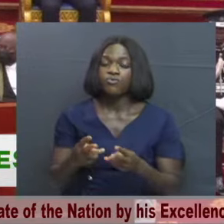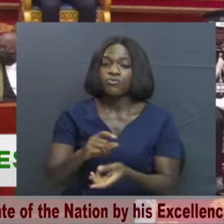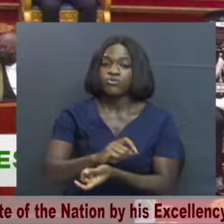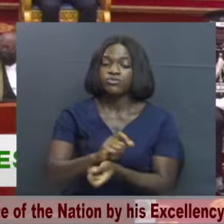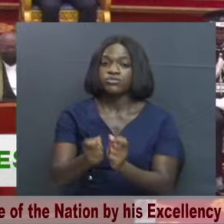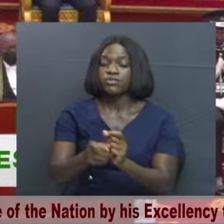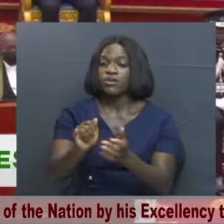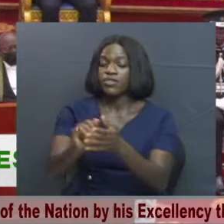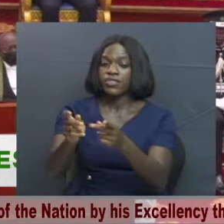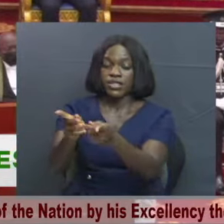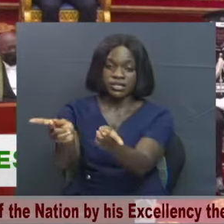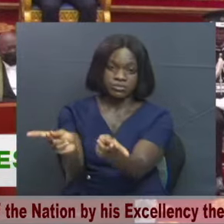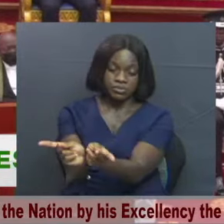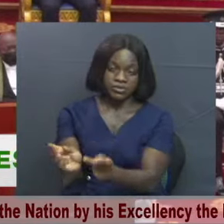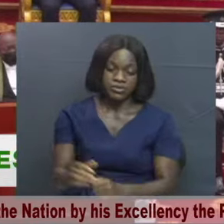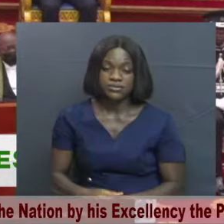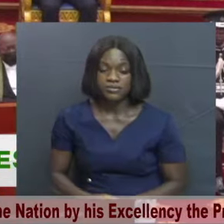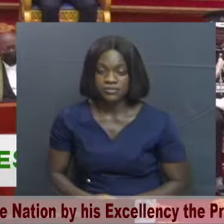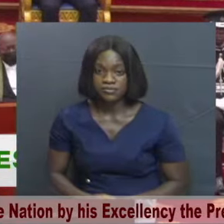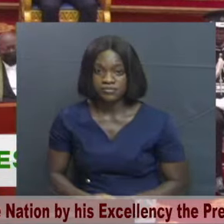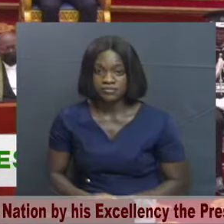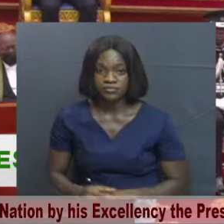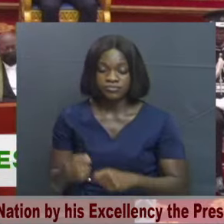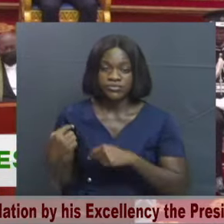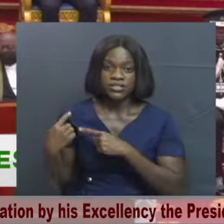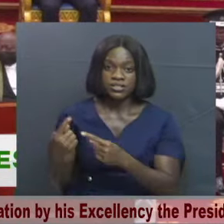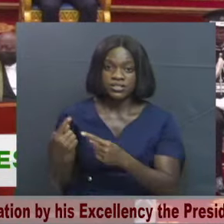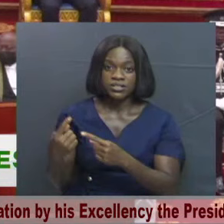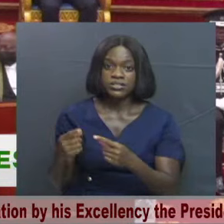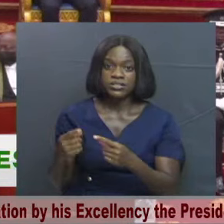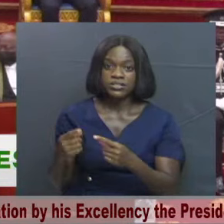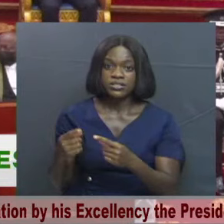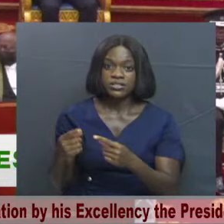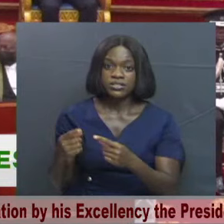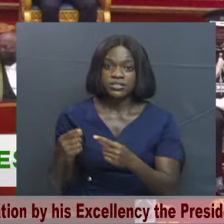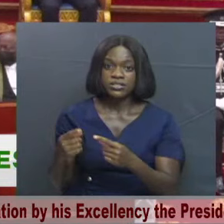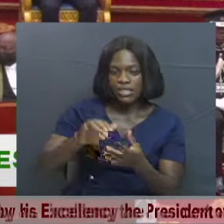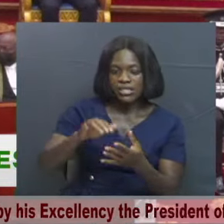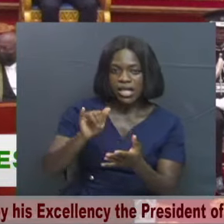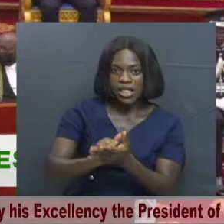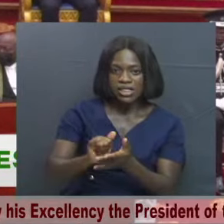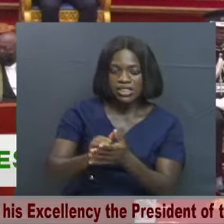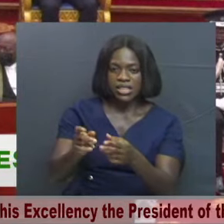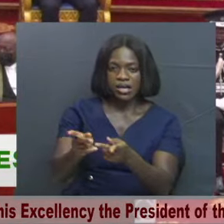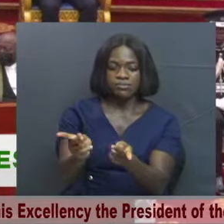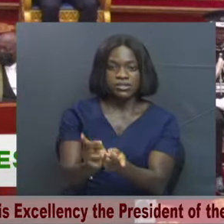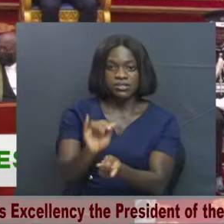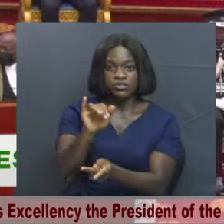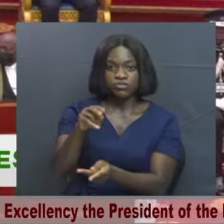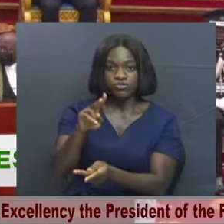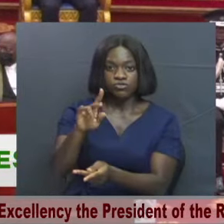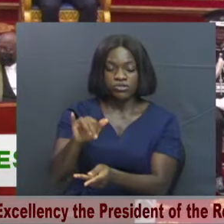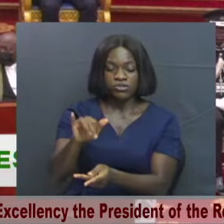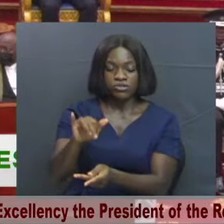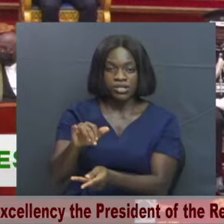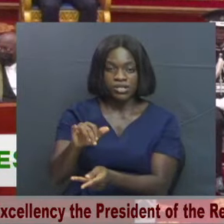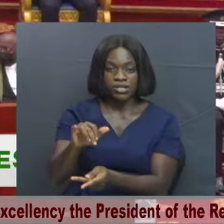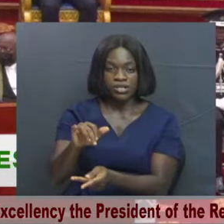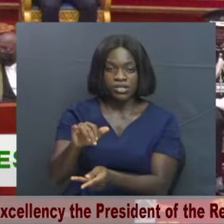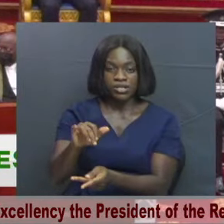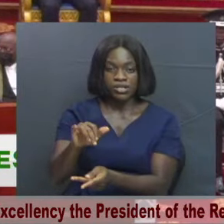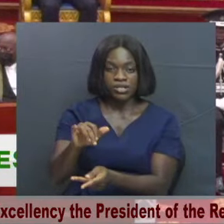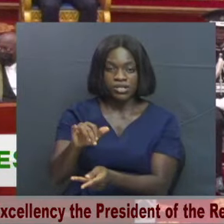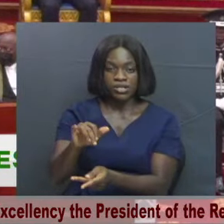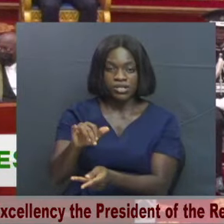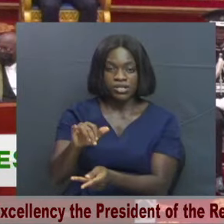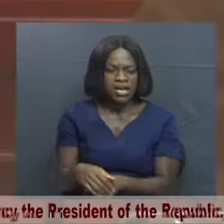the facility since the commissioning of the modernized park in July 2023 the number of